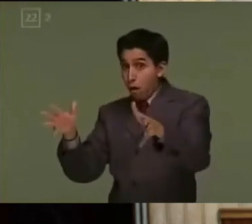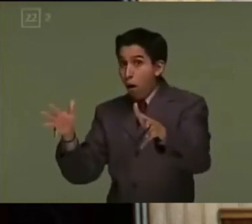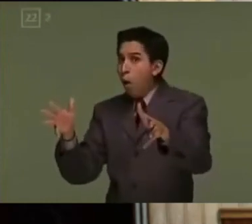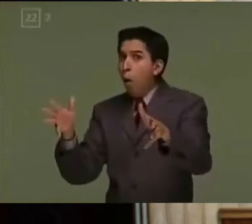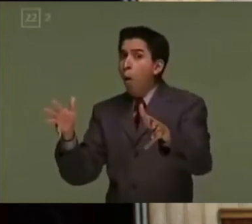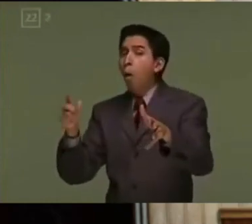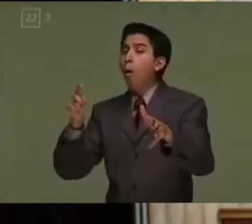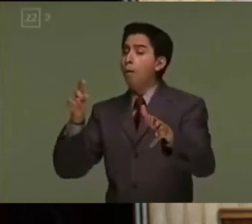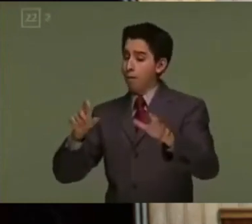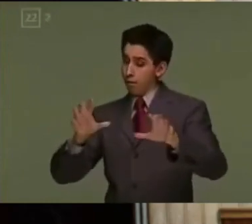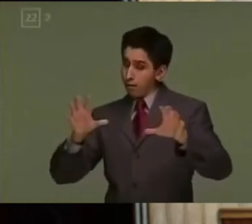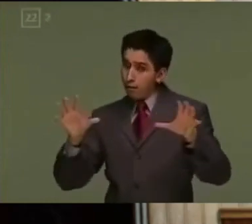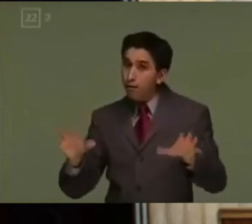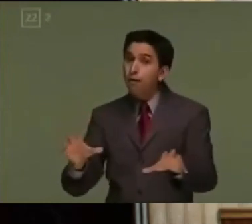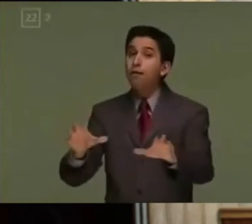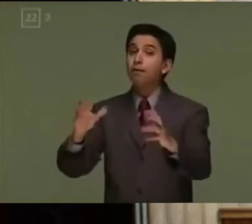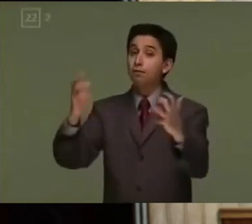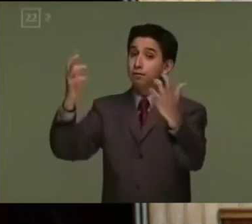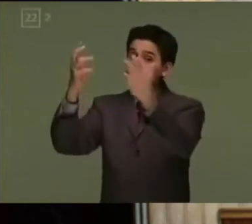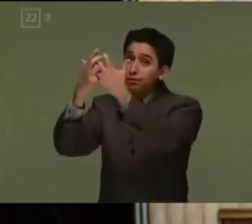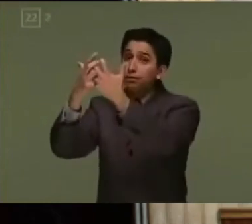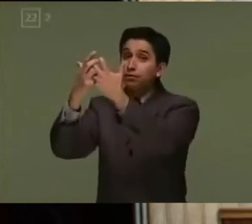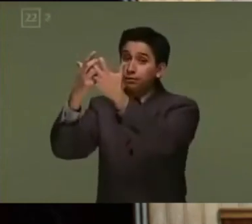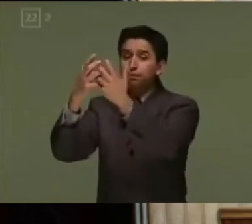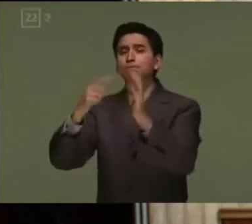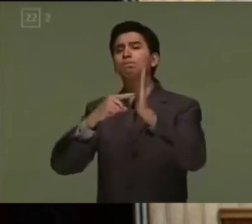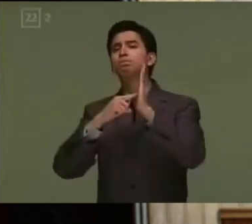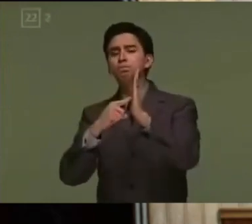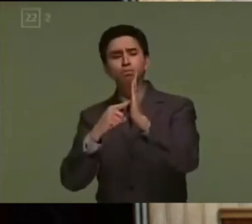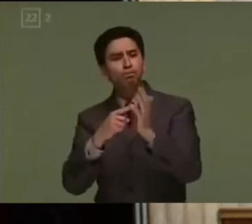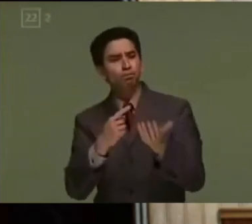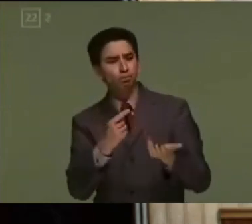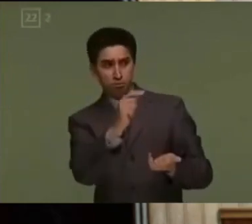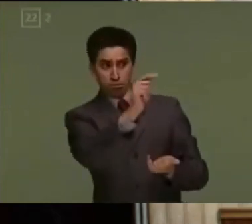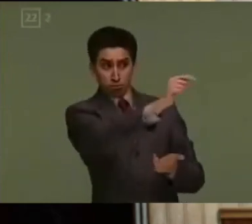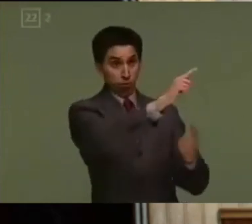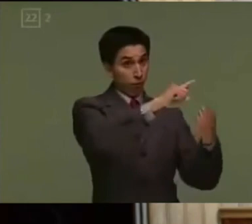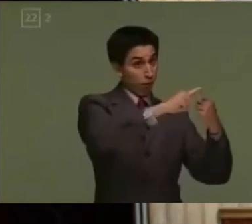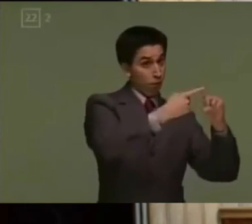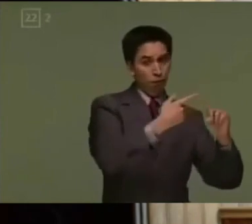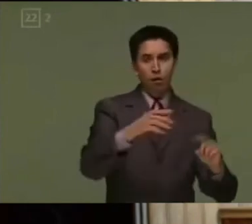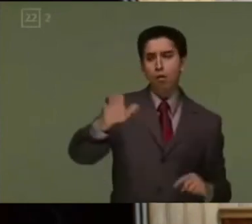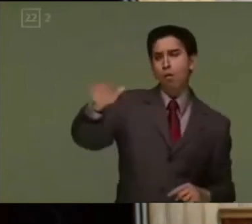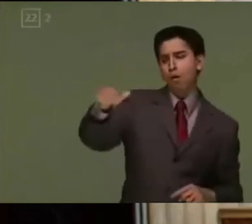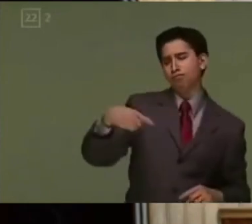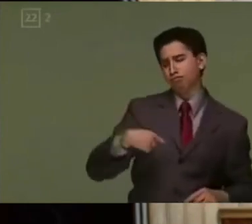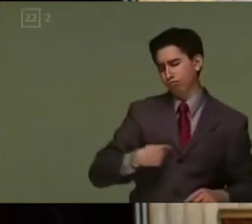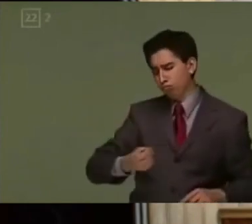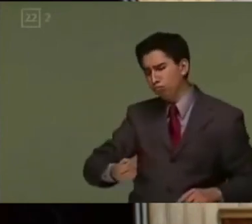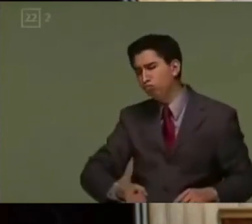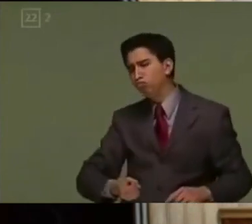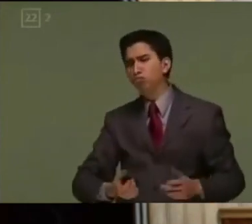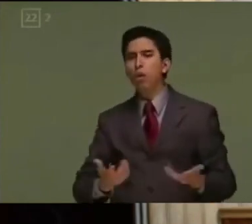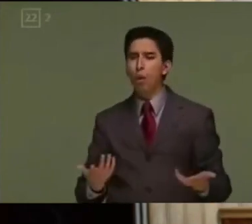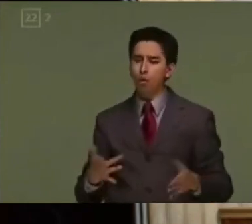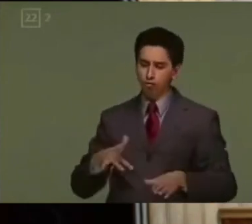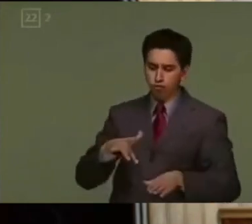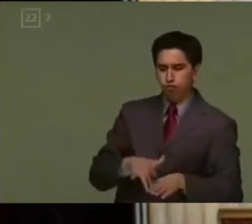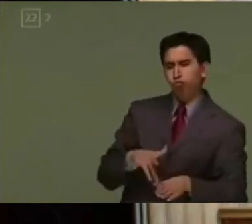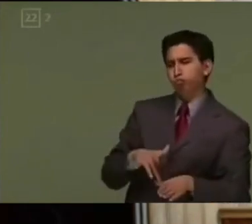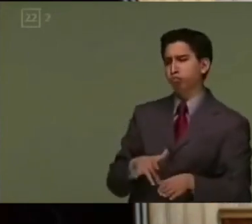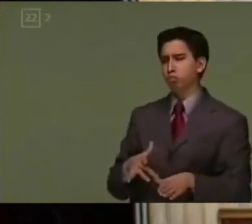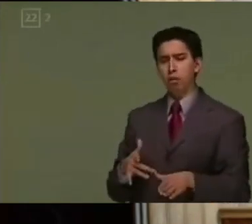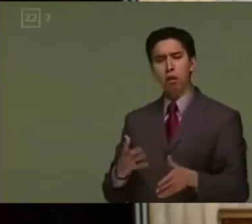might not have a problem with that if they were really being used by Jehovah. Of course they're used by Jehovah.